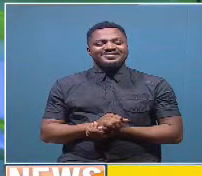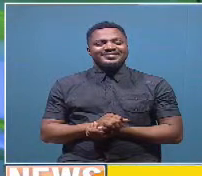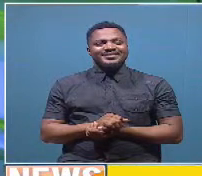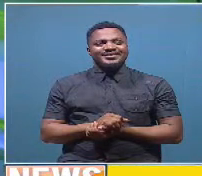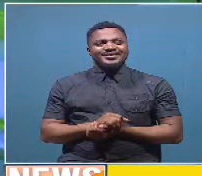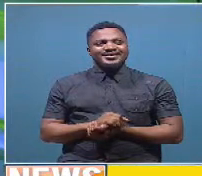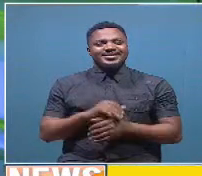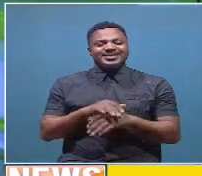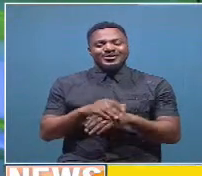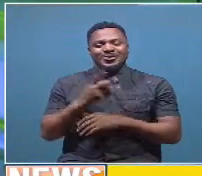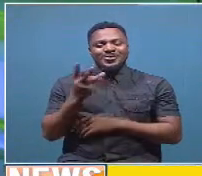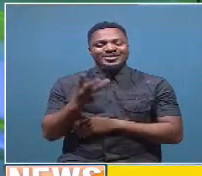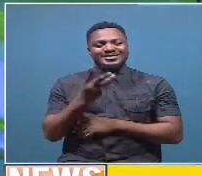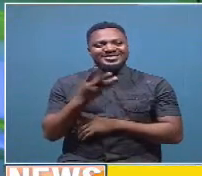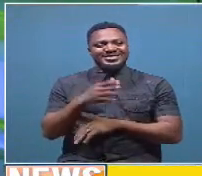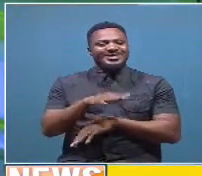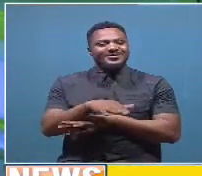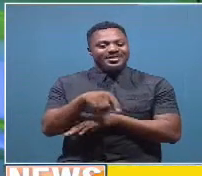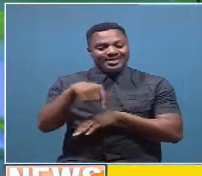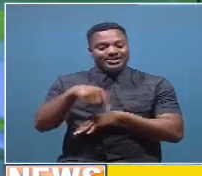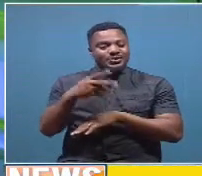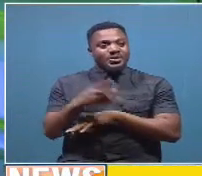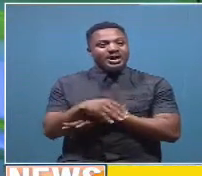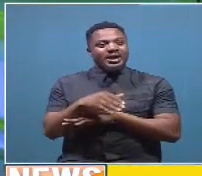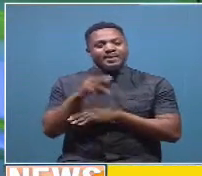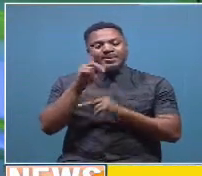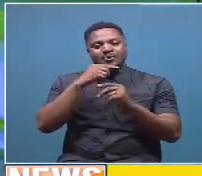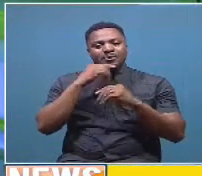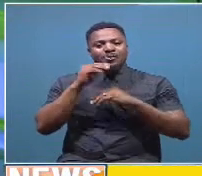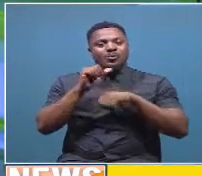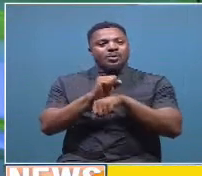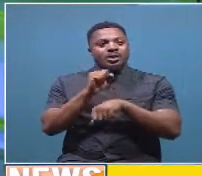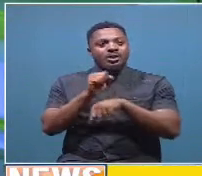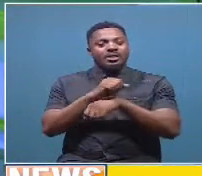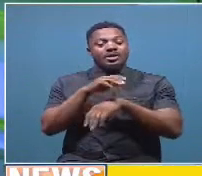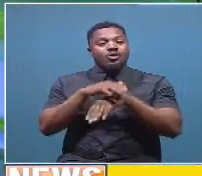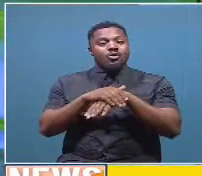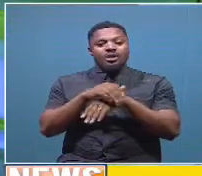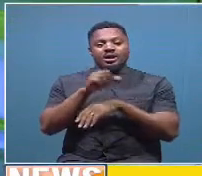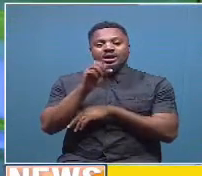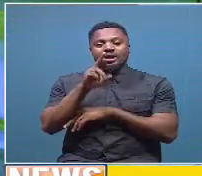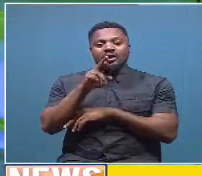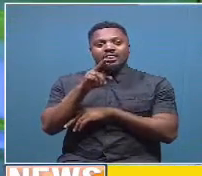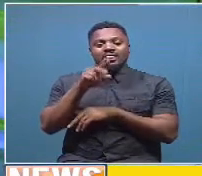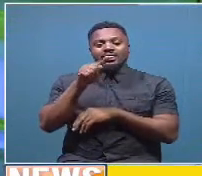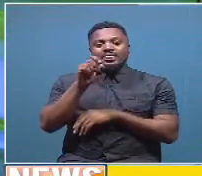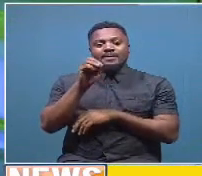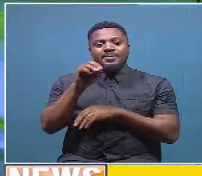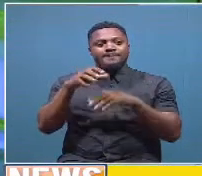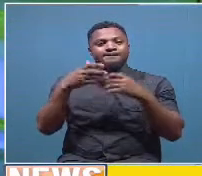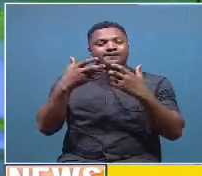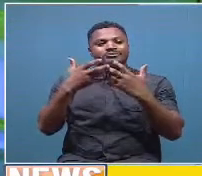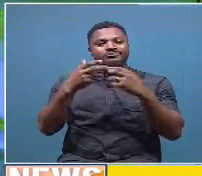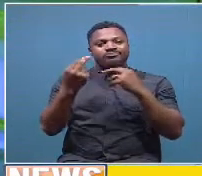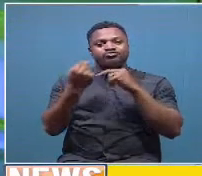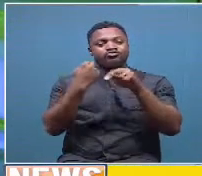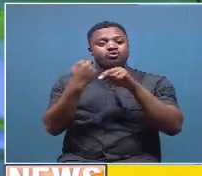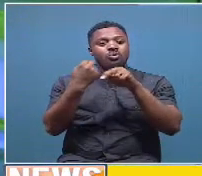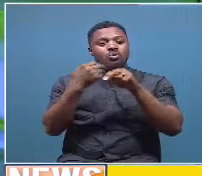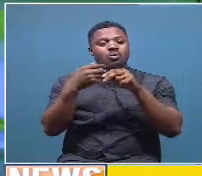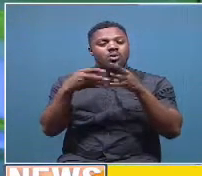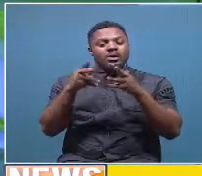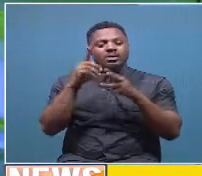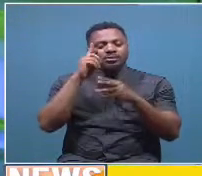On Wednesday evening, that is this evening, contractors working on the Accra-Tema motorway are to cast